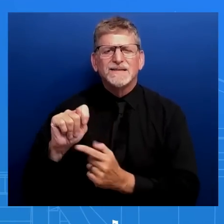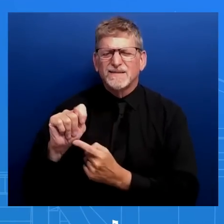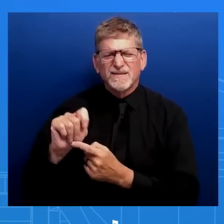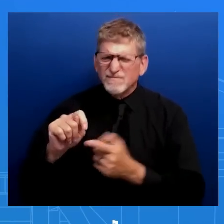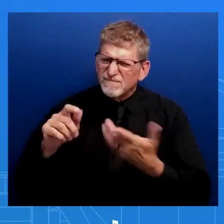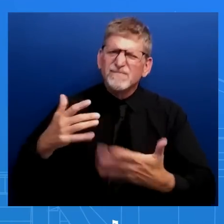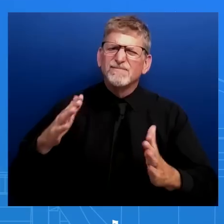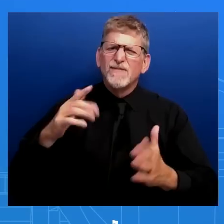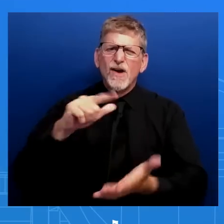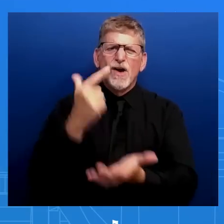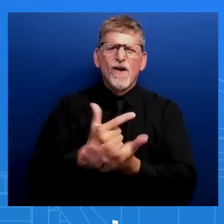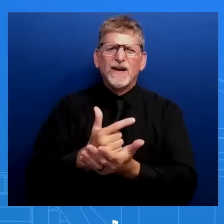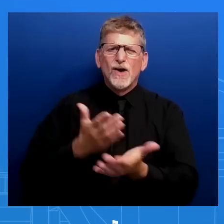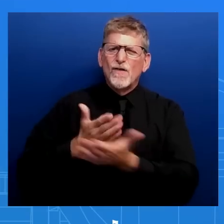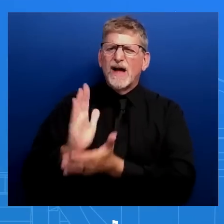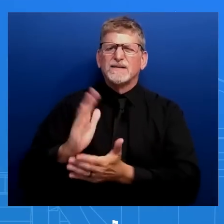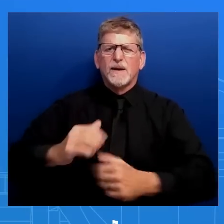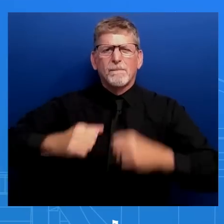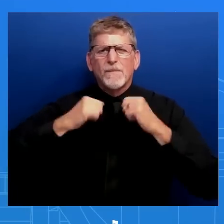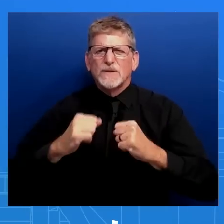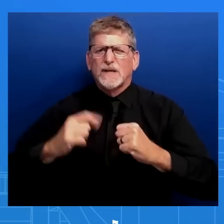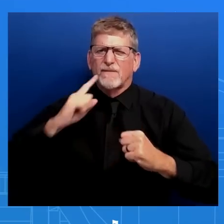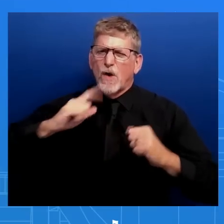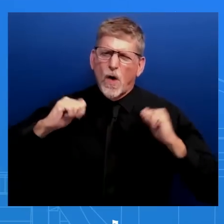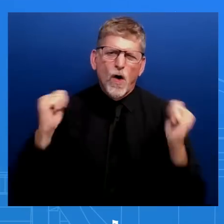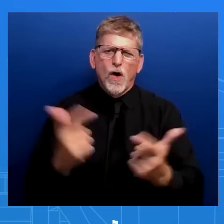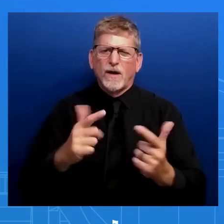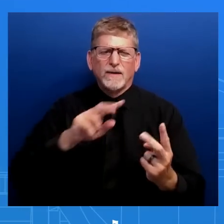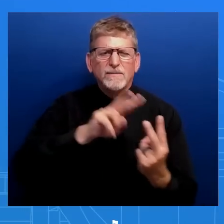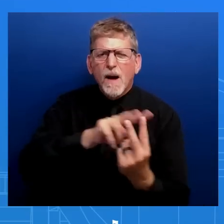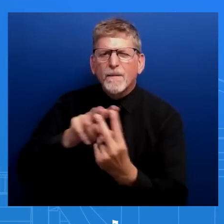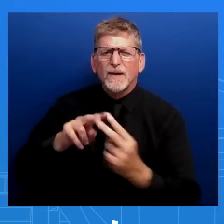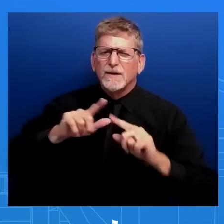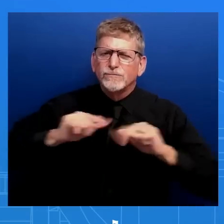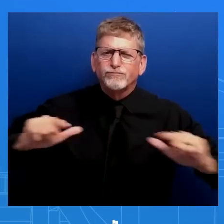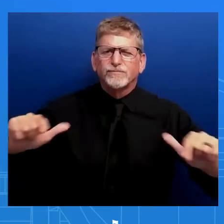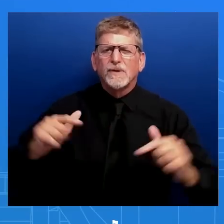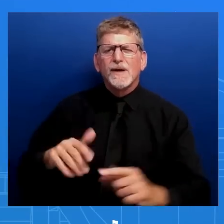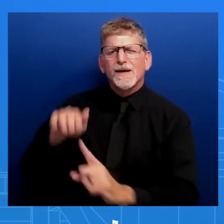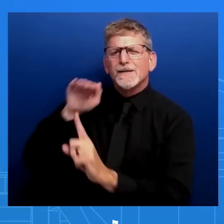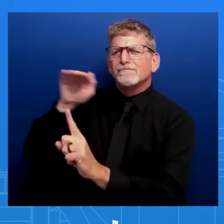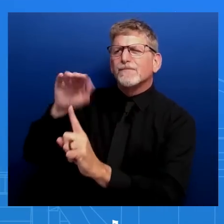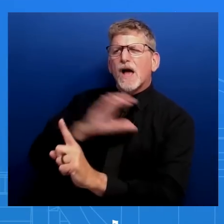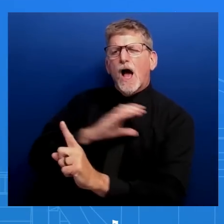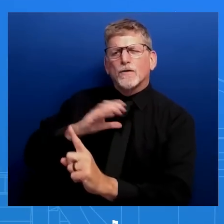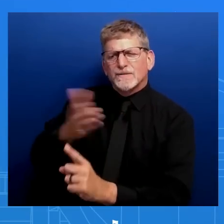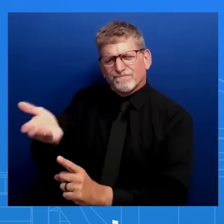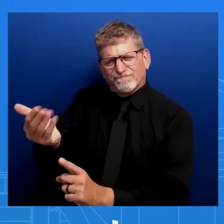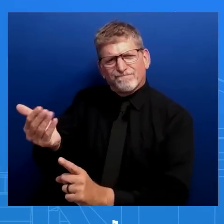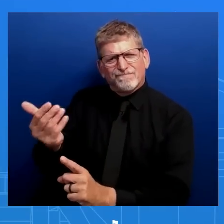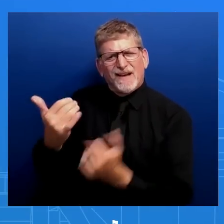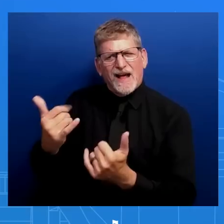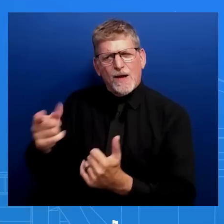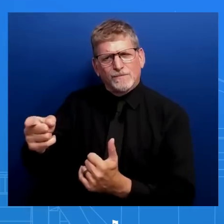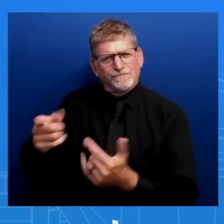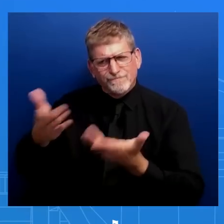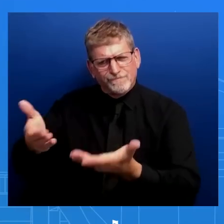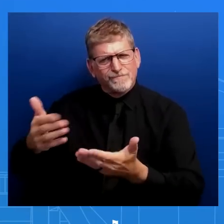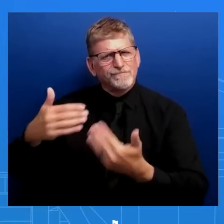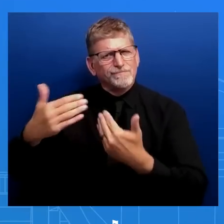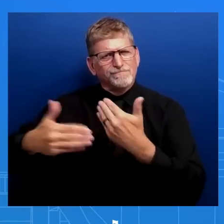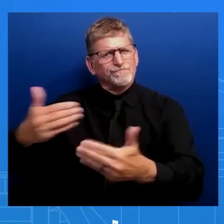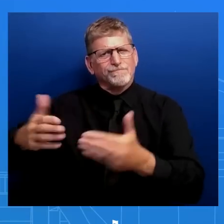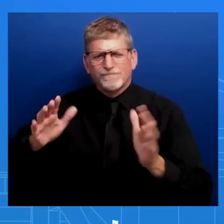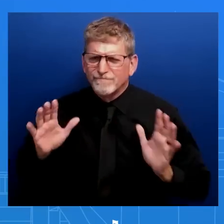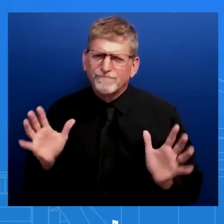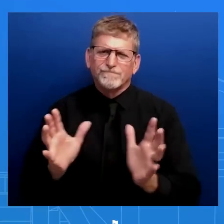and he continues to call on Congress to pass the Equality Act to ensure equal rights under the law for all Americans. Our work is not